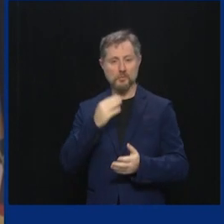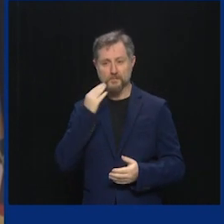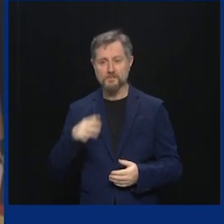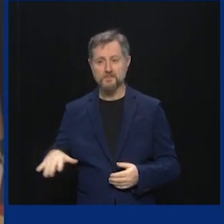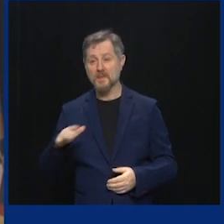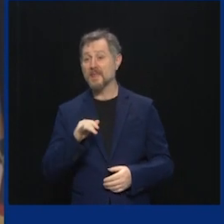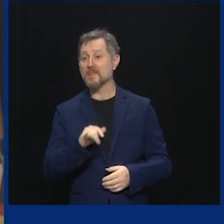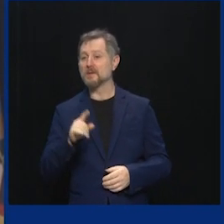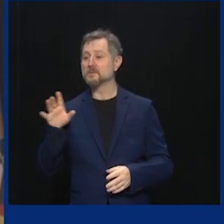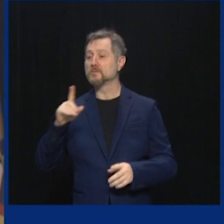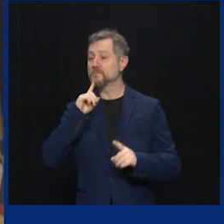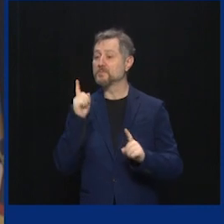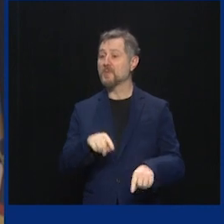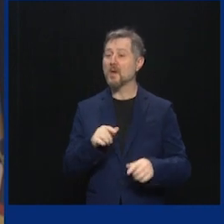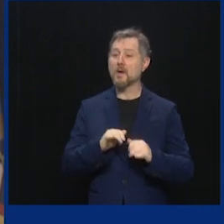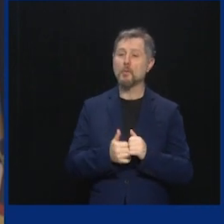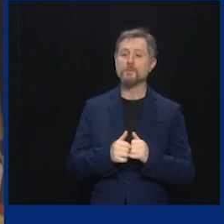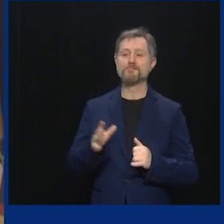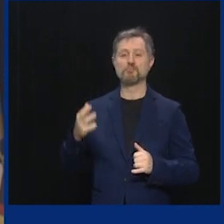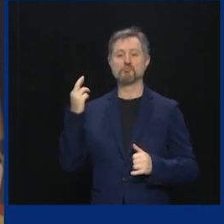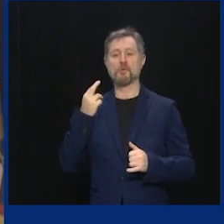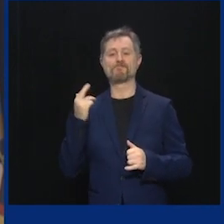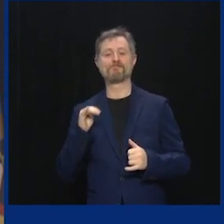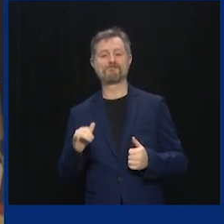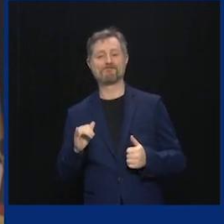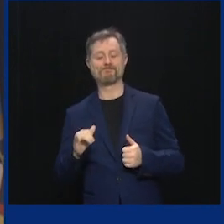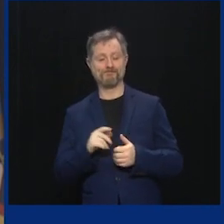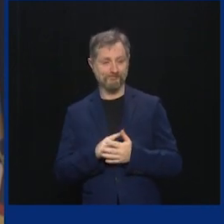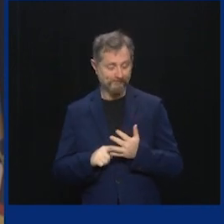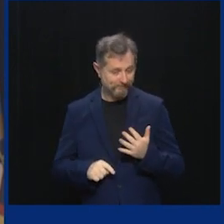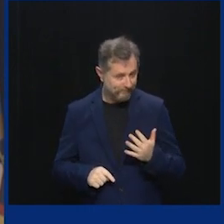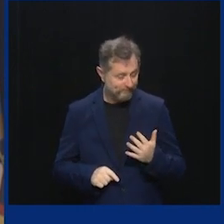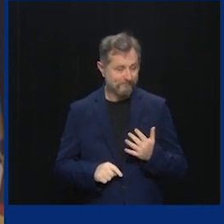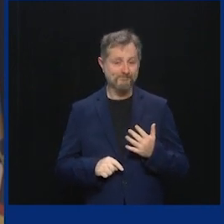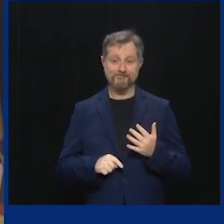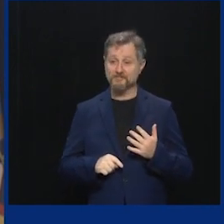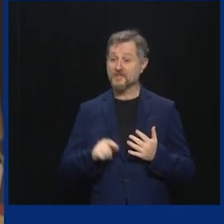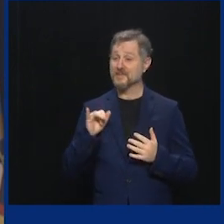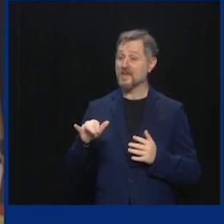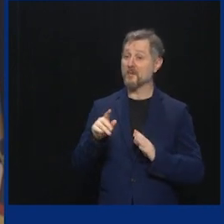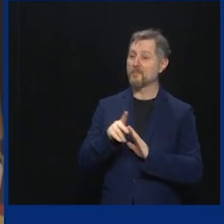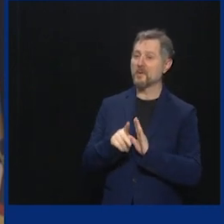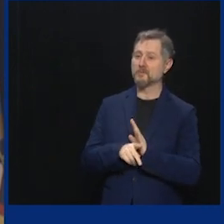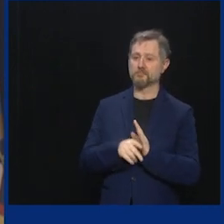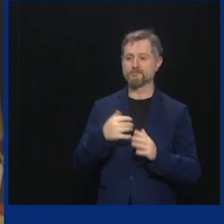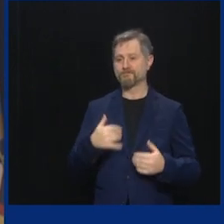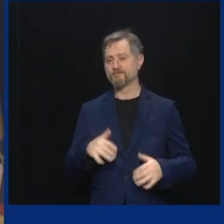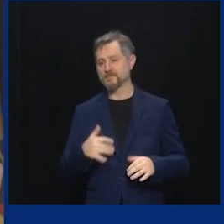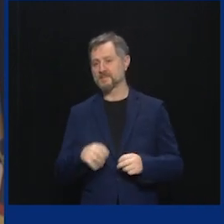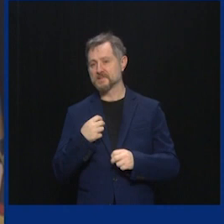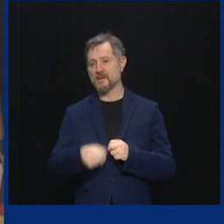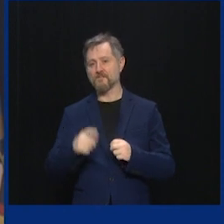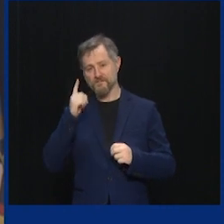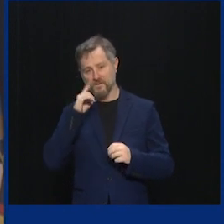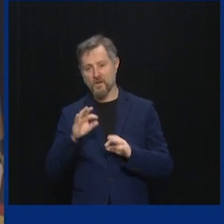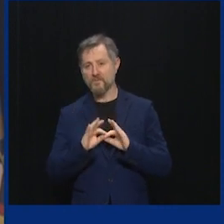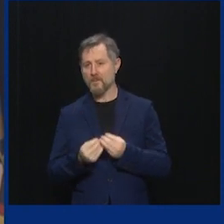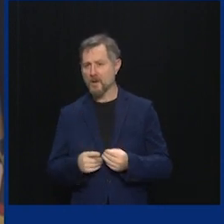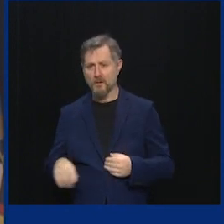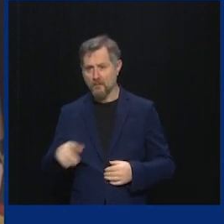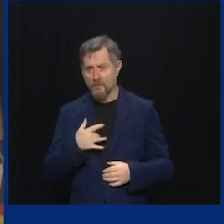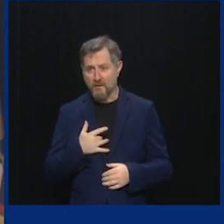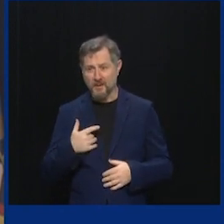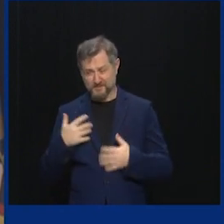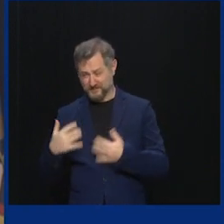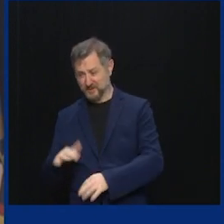to the realization that it ended up being a very harsh policy for family members, especially when someone is vaccinated, and now